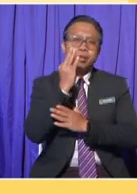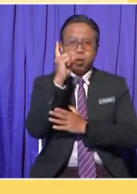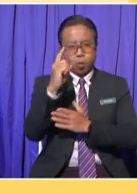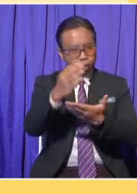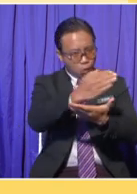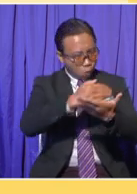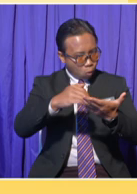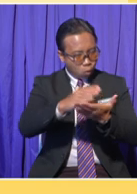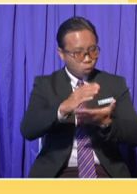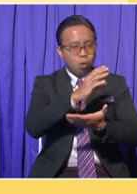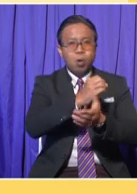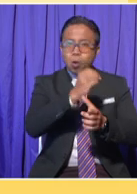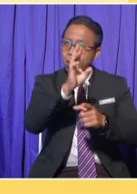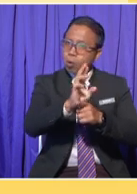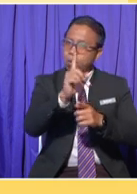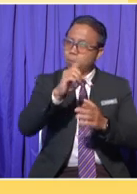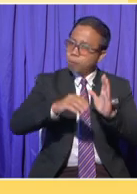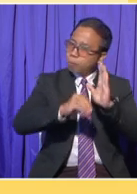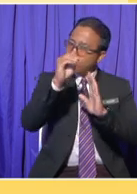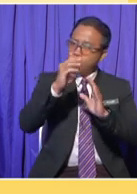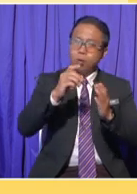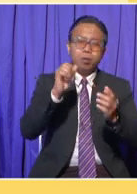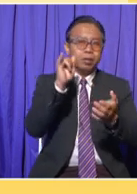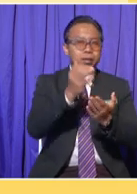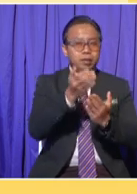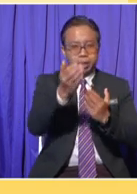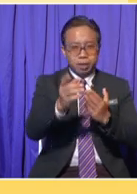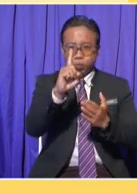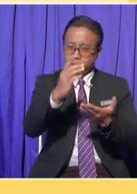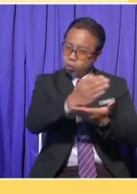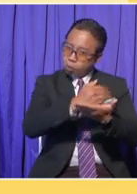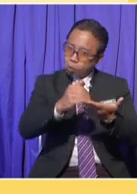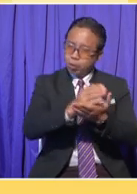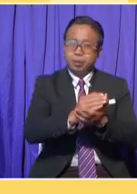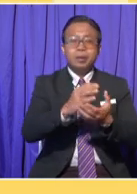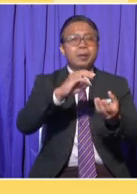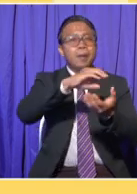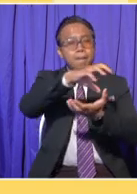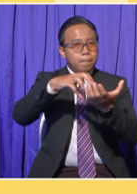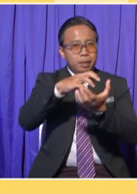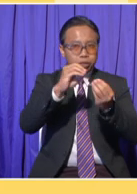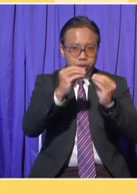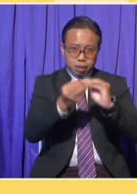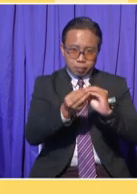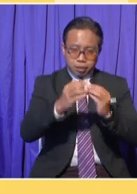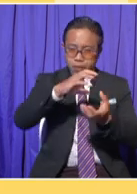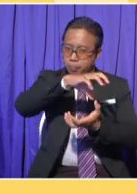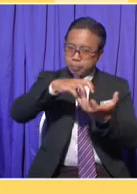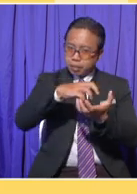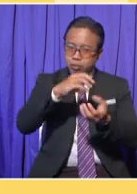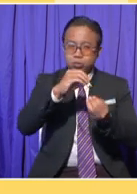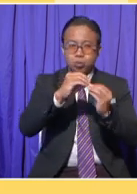whole or more than one whole. Mixed number is a mix of whole